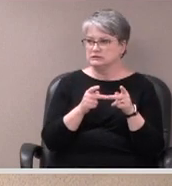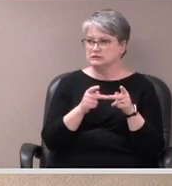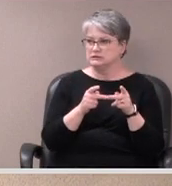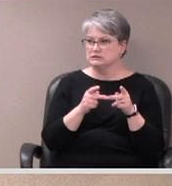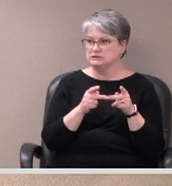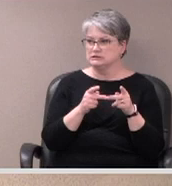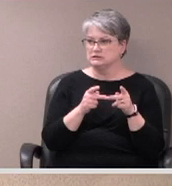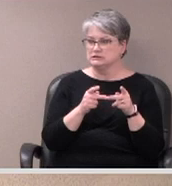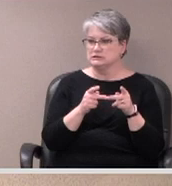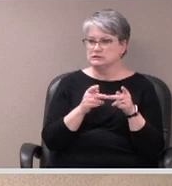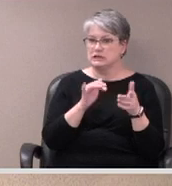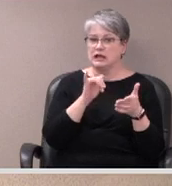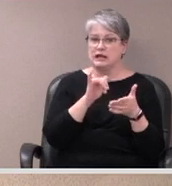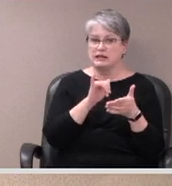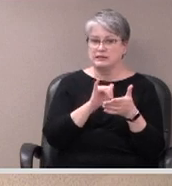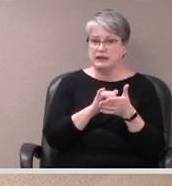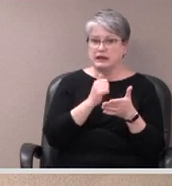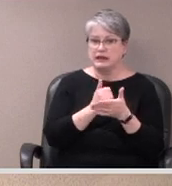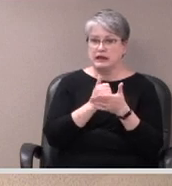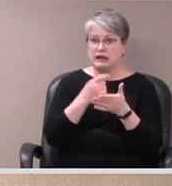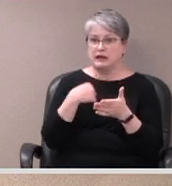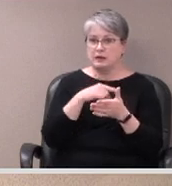that will help us improve